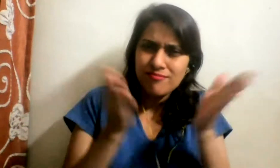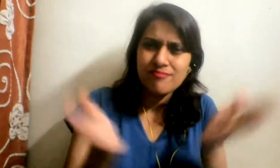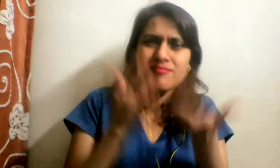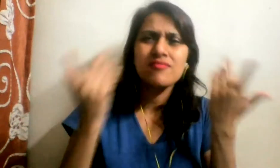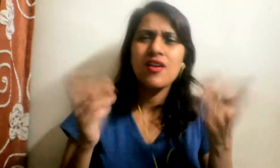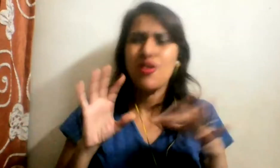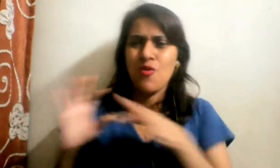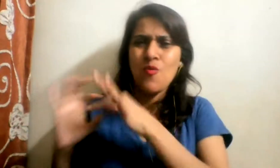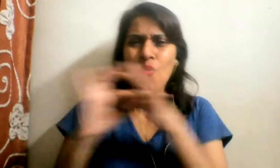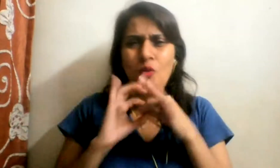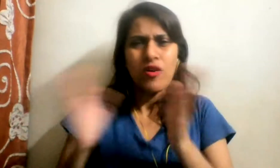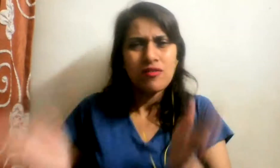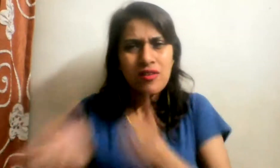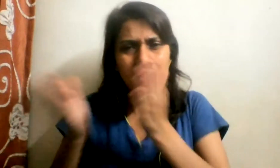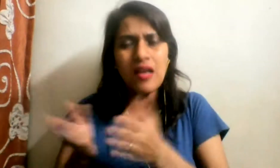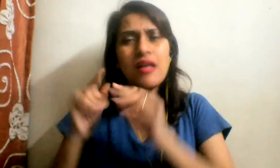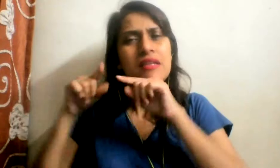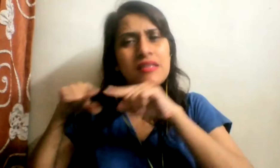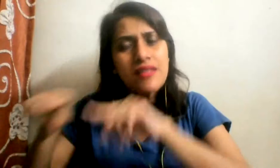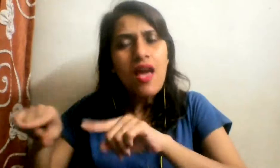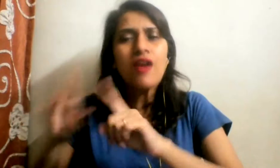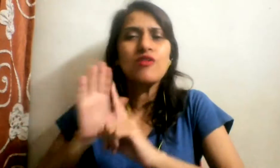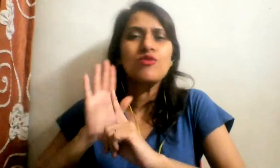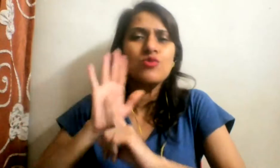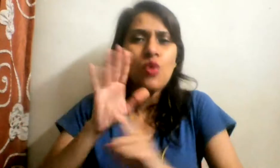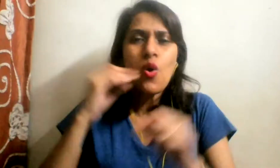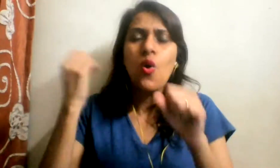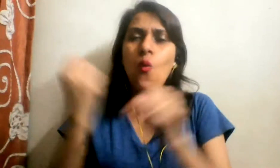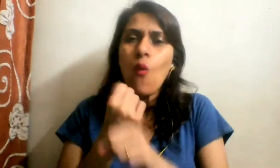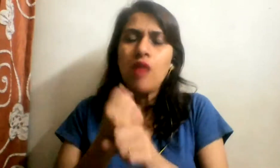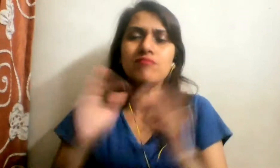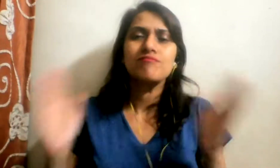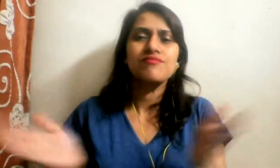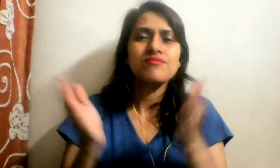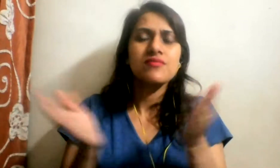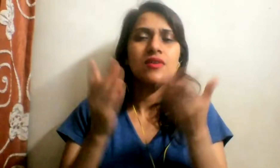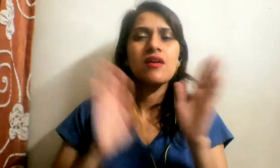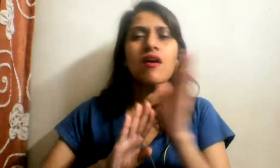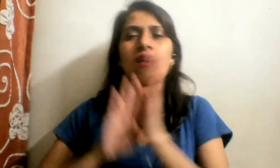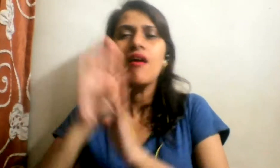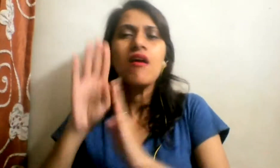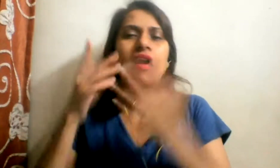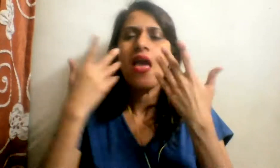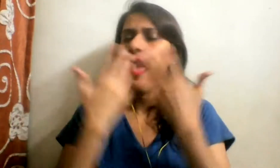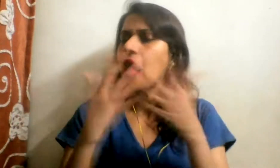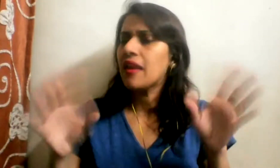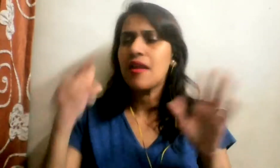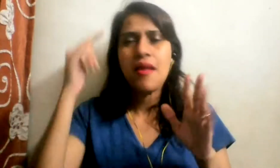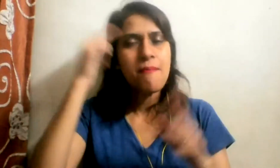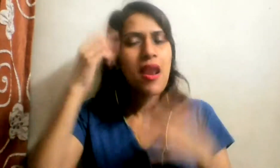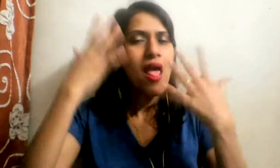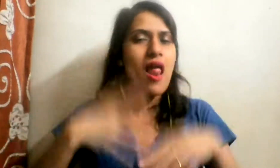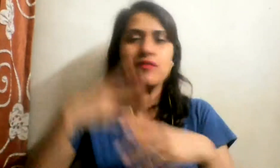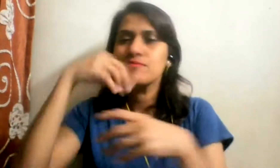their productivity and their potential is enhanced, then nobody would get into mental health